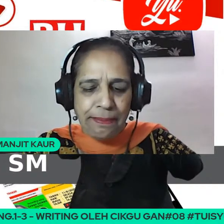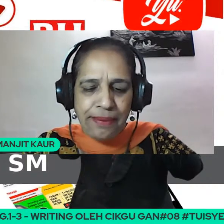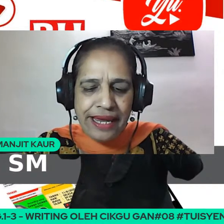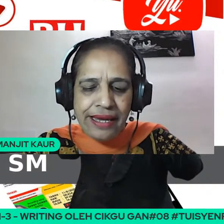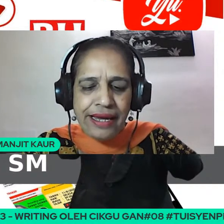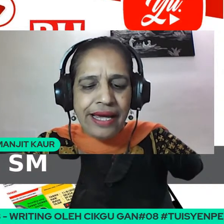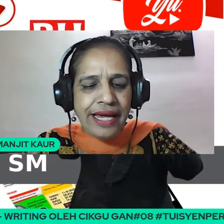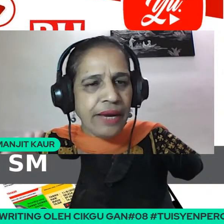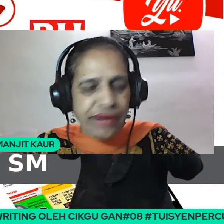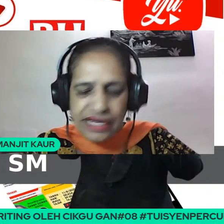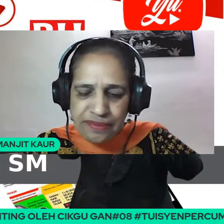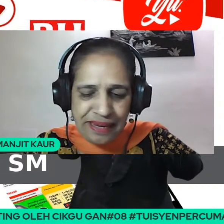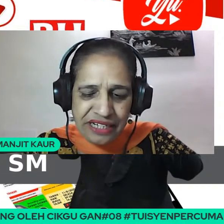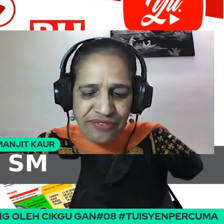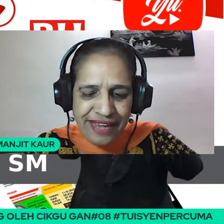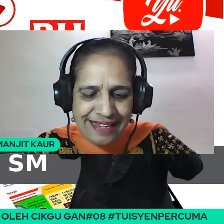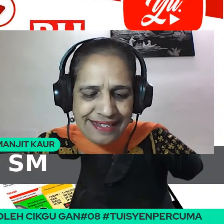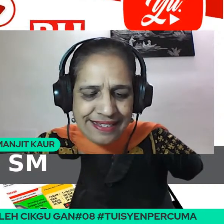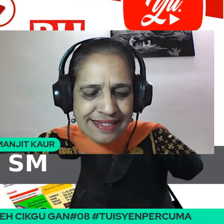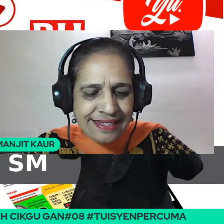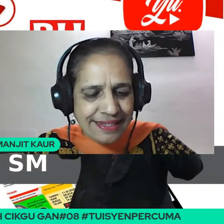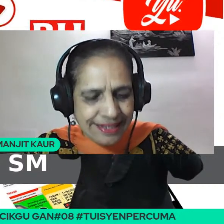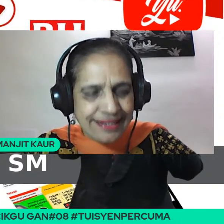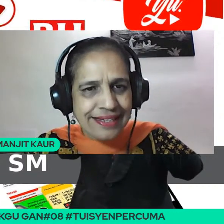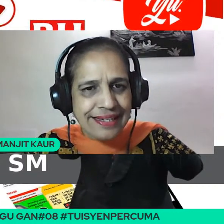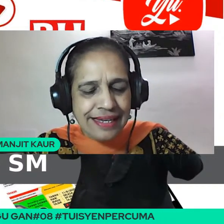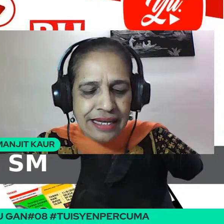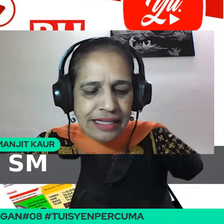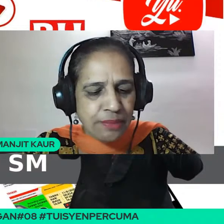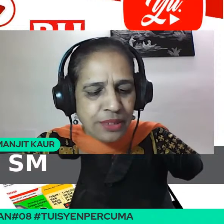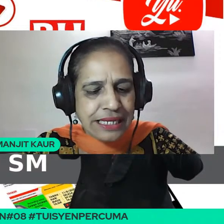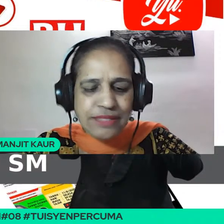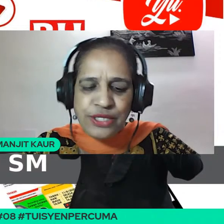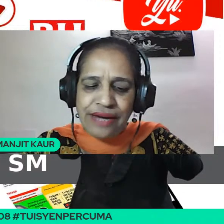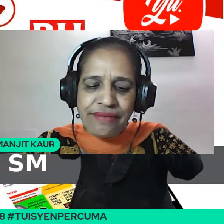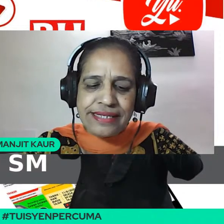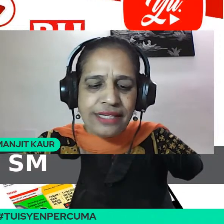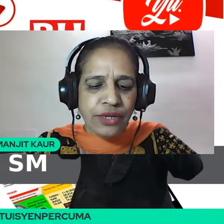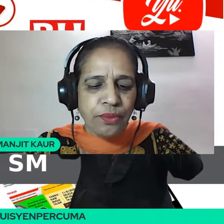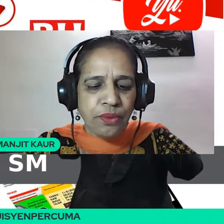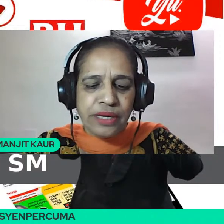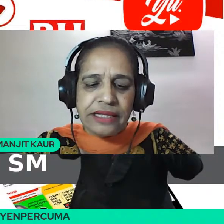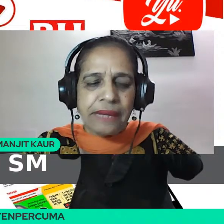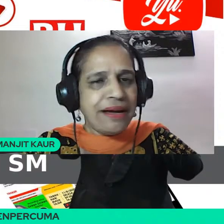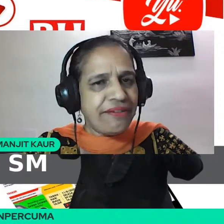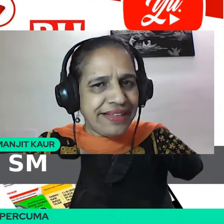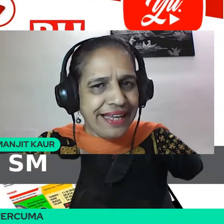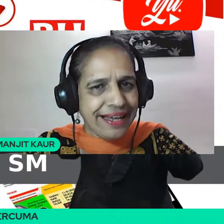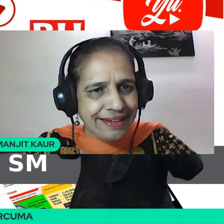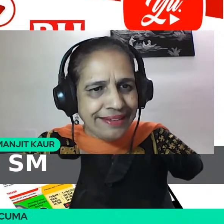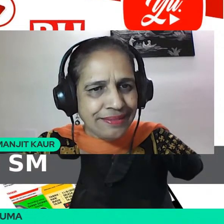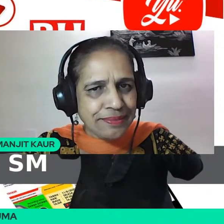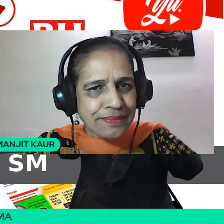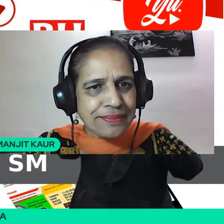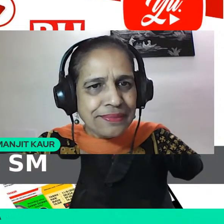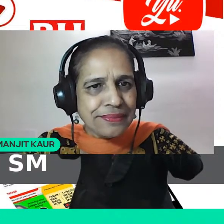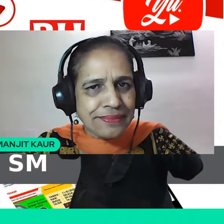session by praying in our respective ways. The Muslims, you can recite the Umul Kitab